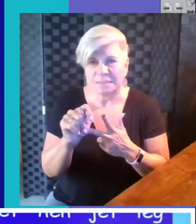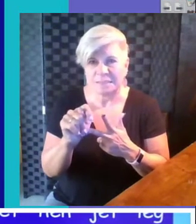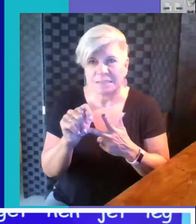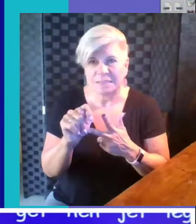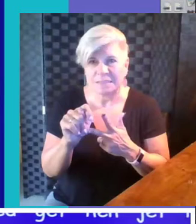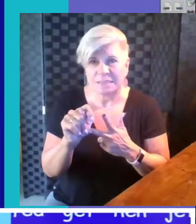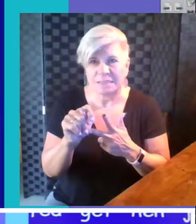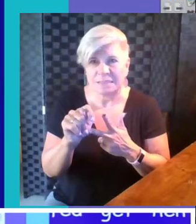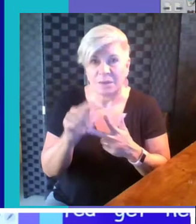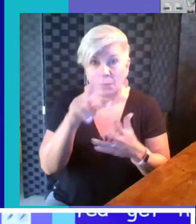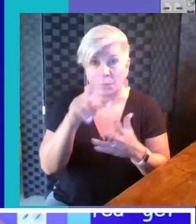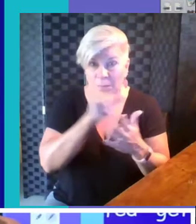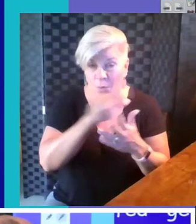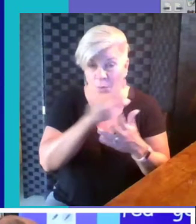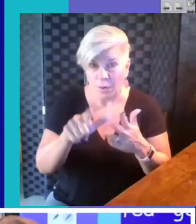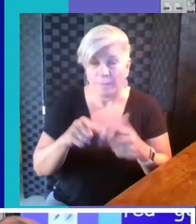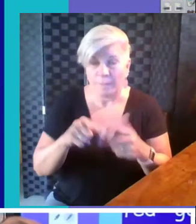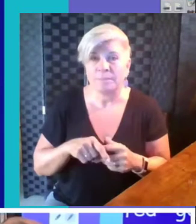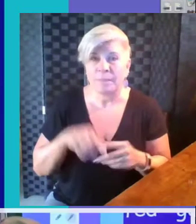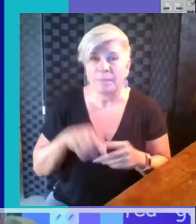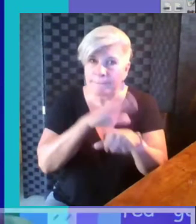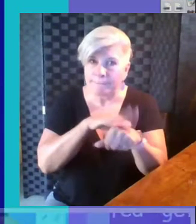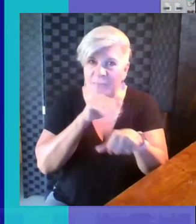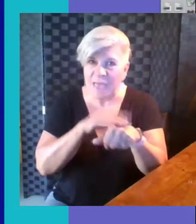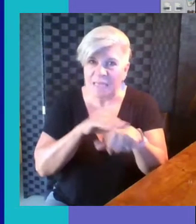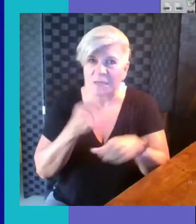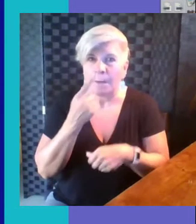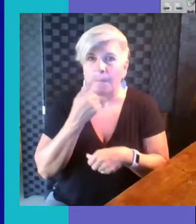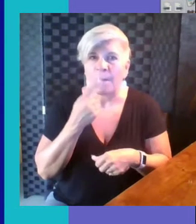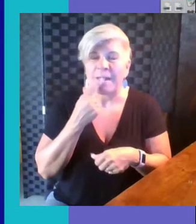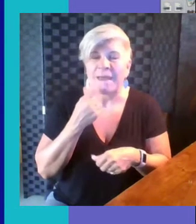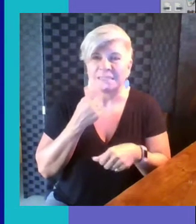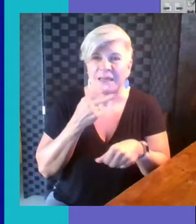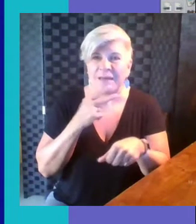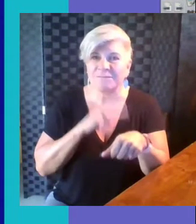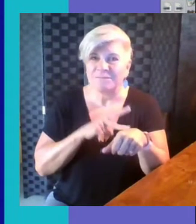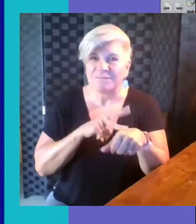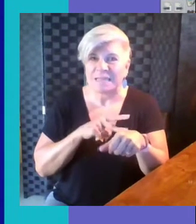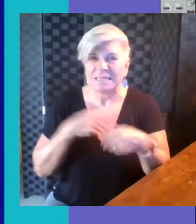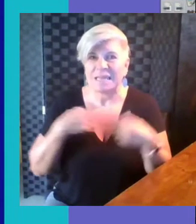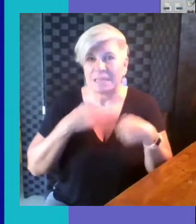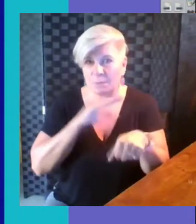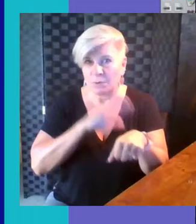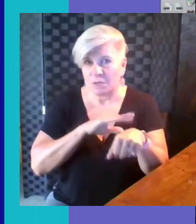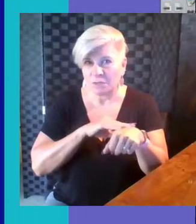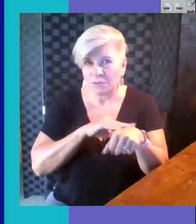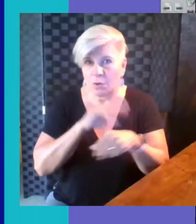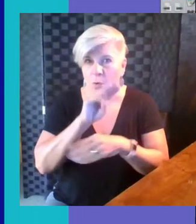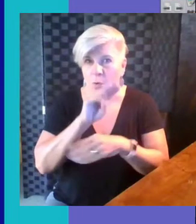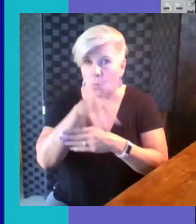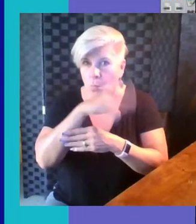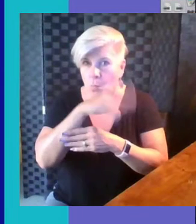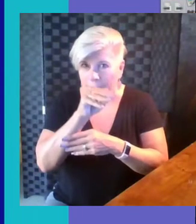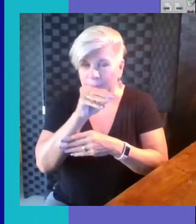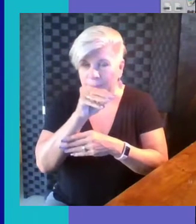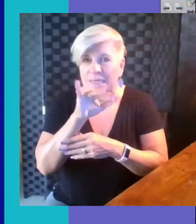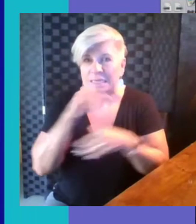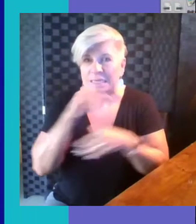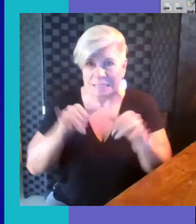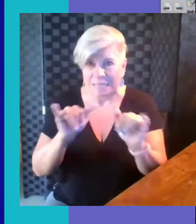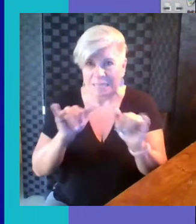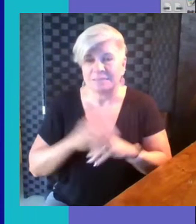y-et. Read them all as words. Pet, red, vet, web,